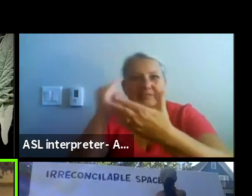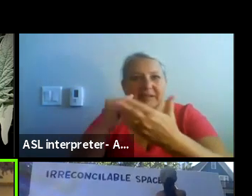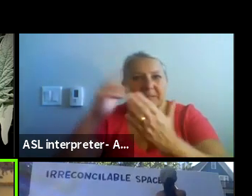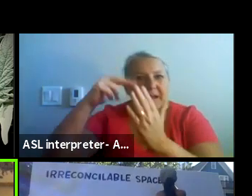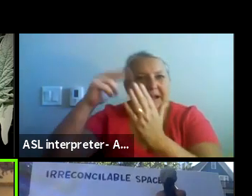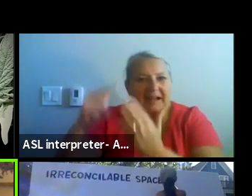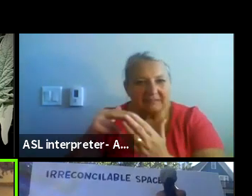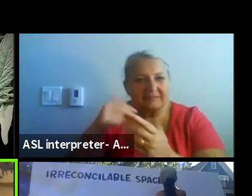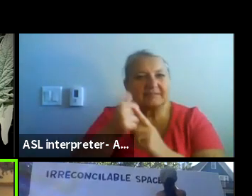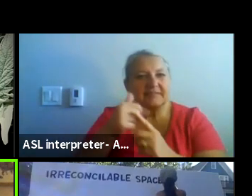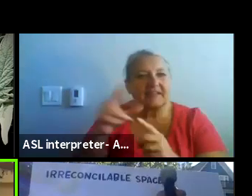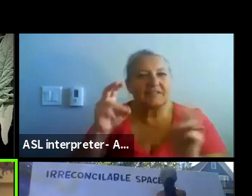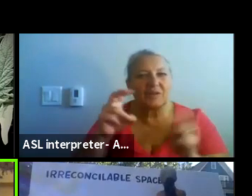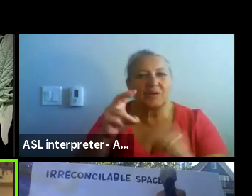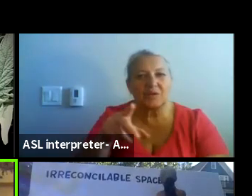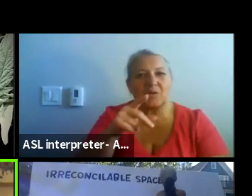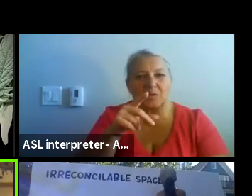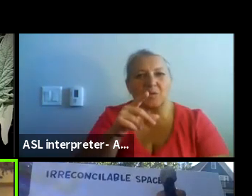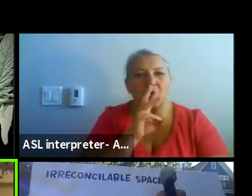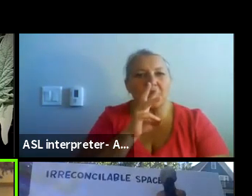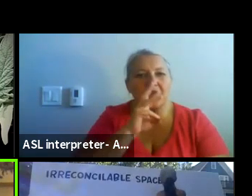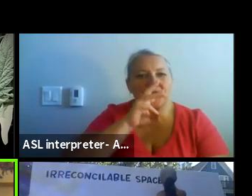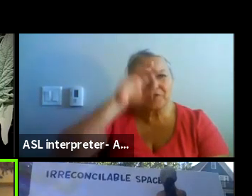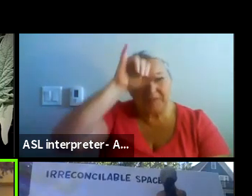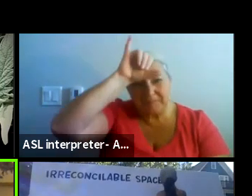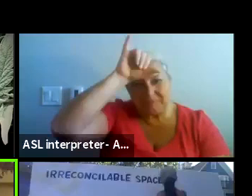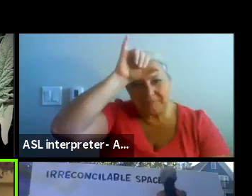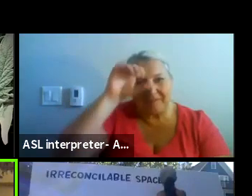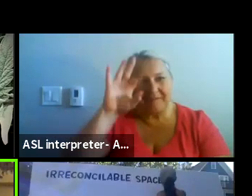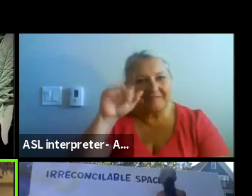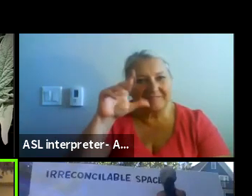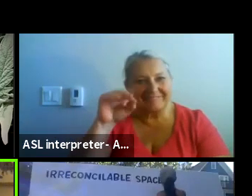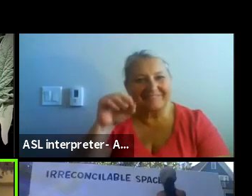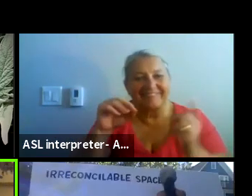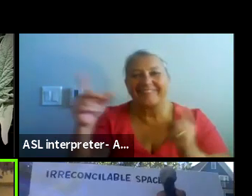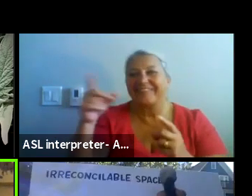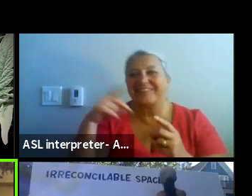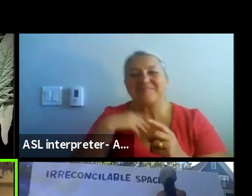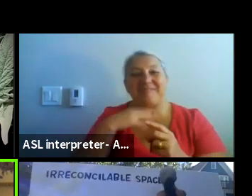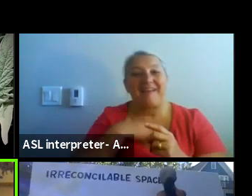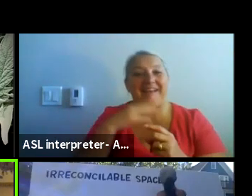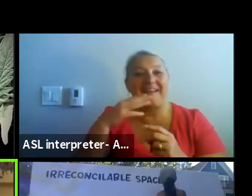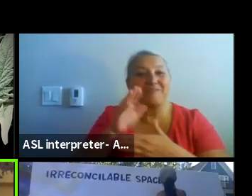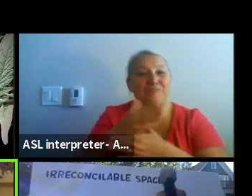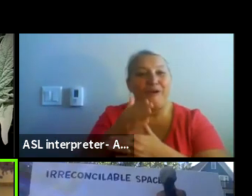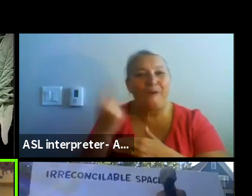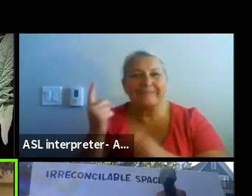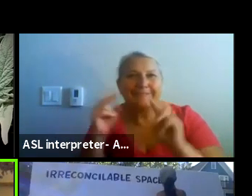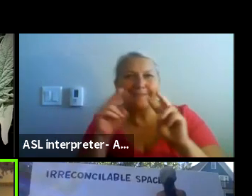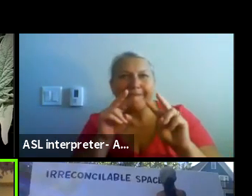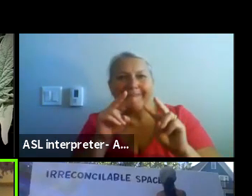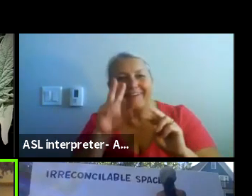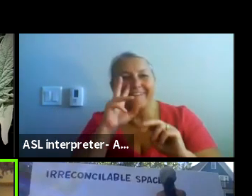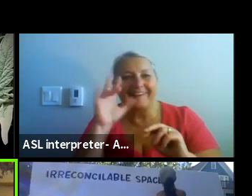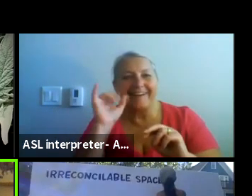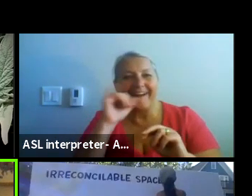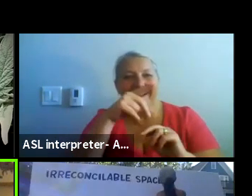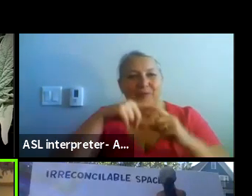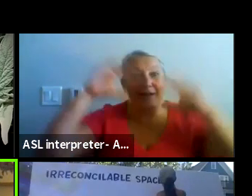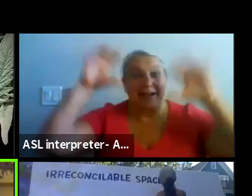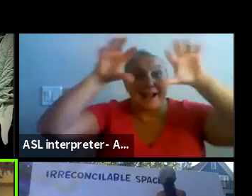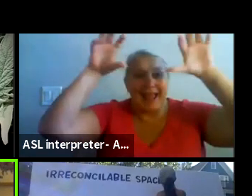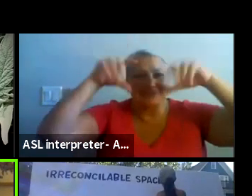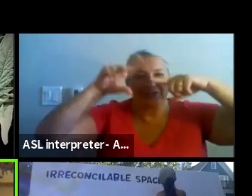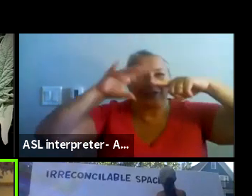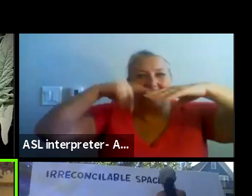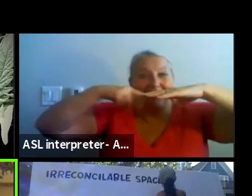my partner likes to say is floating through the clouds. How I am, we got off to a